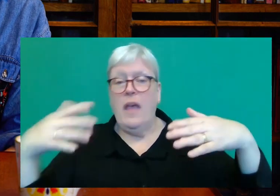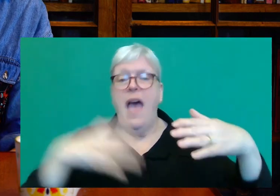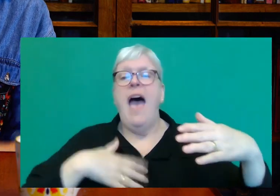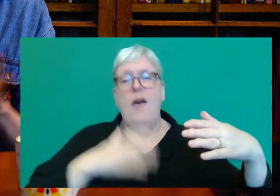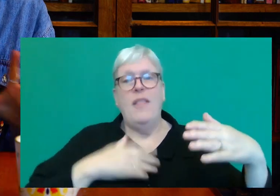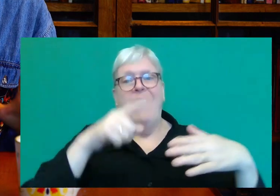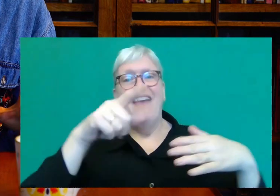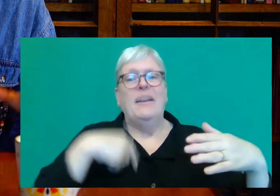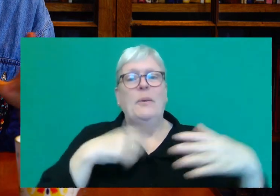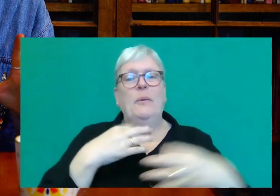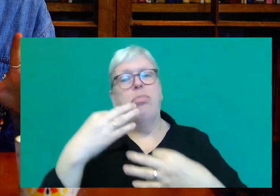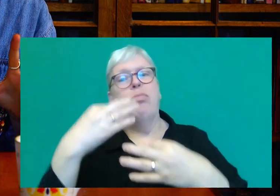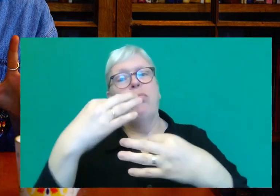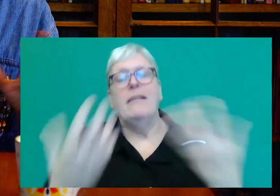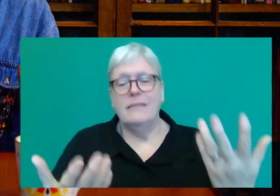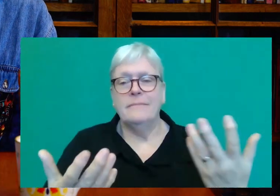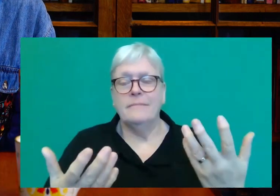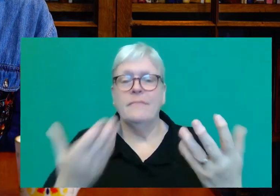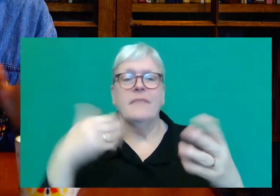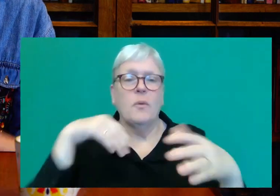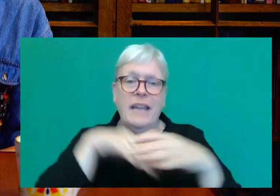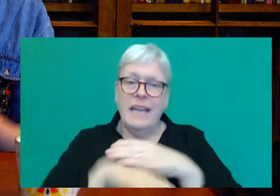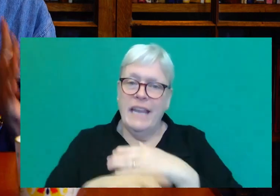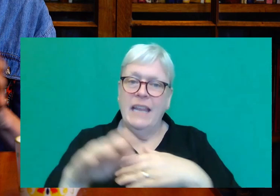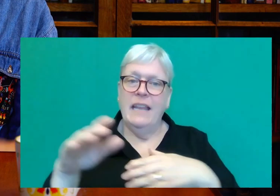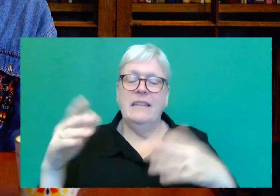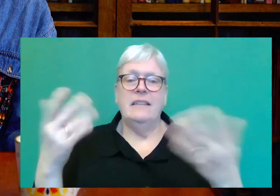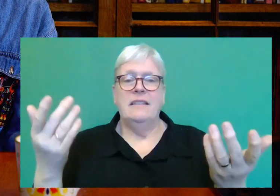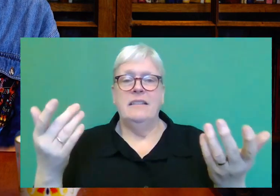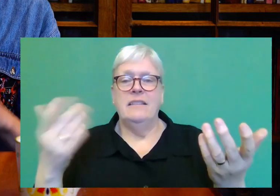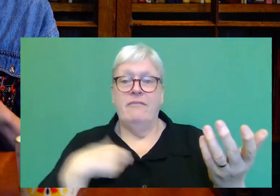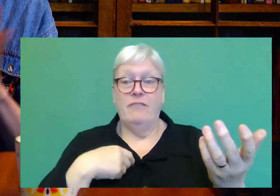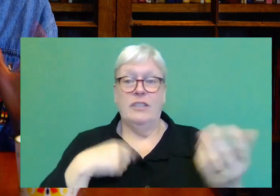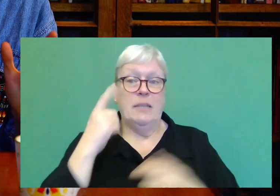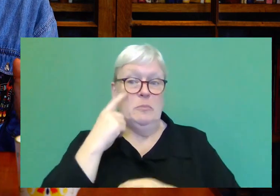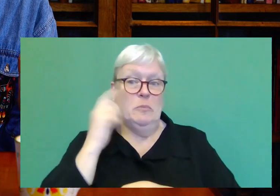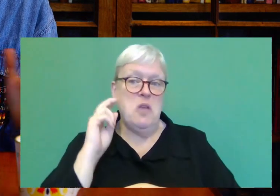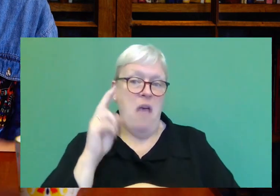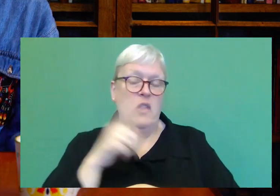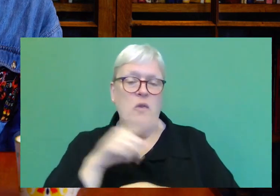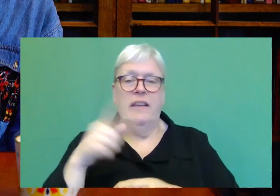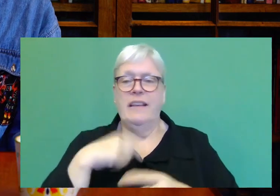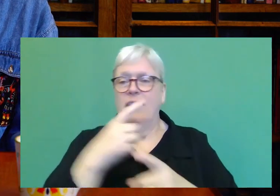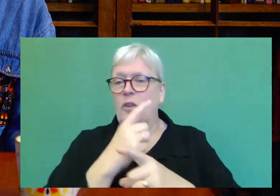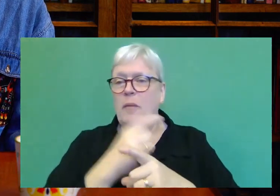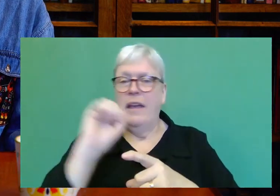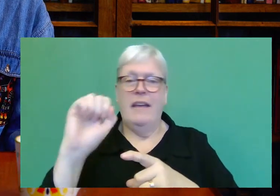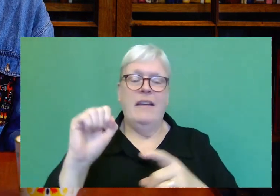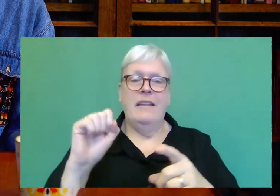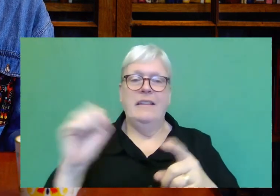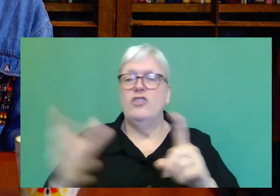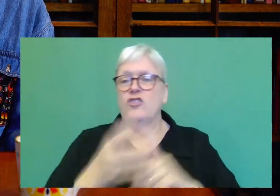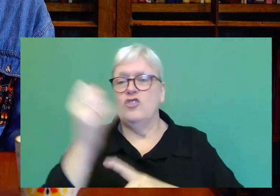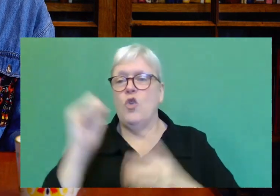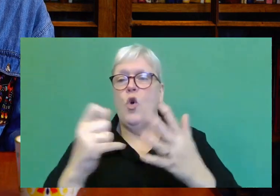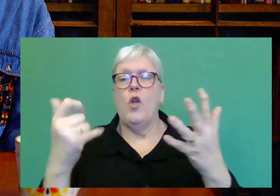that point in time. So I went in for a voyeuristic peek at it, and I talked about how I stole a swatch. And the lawyer was like, should you really